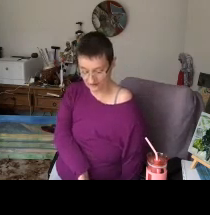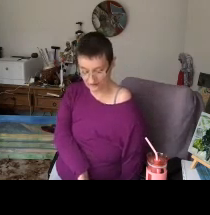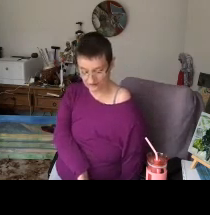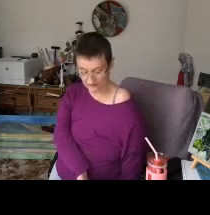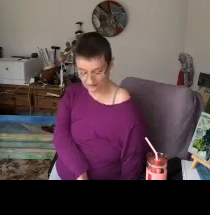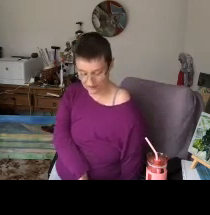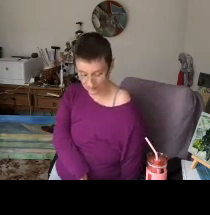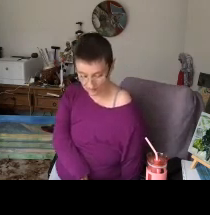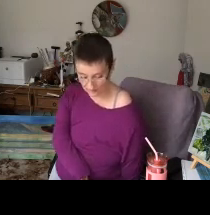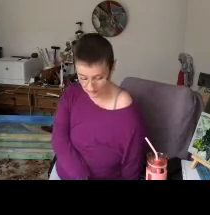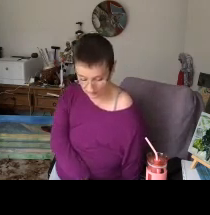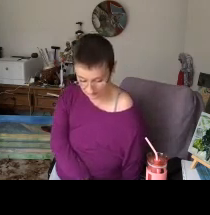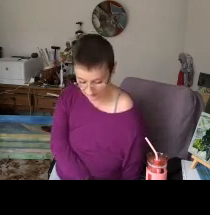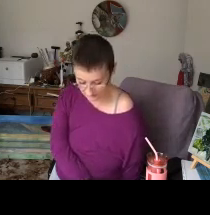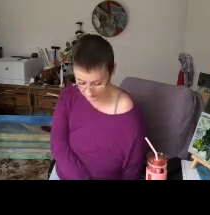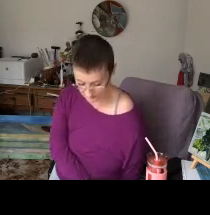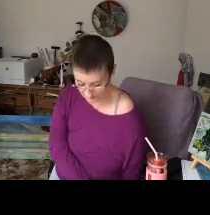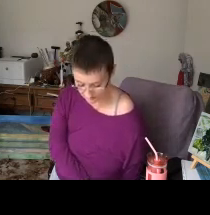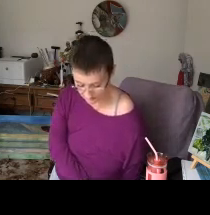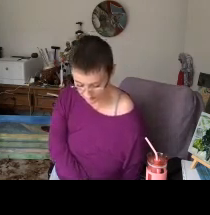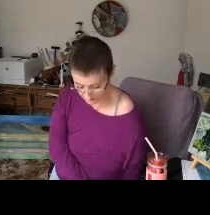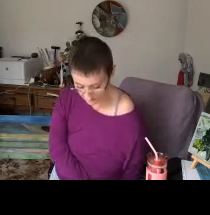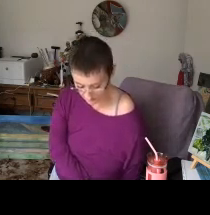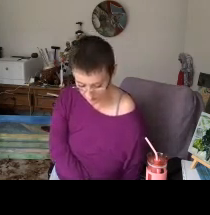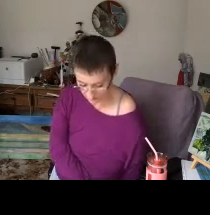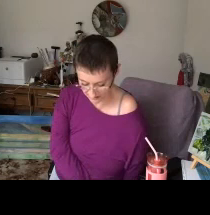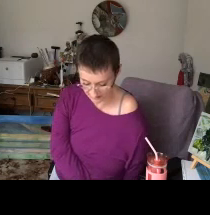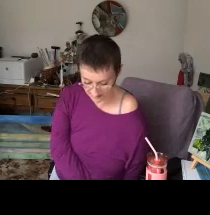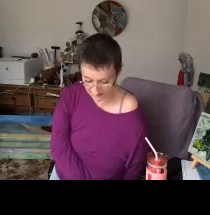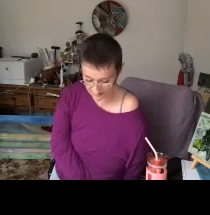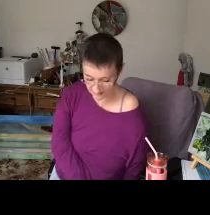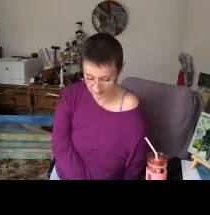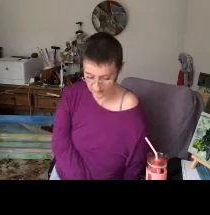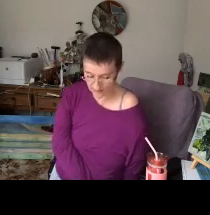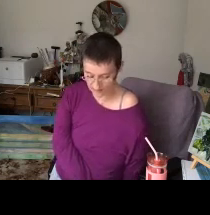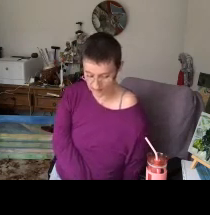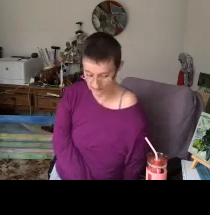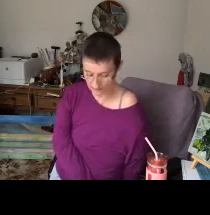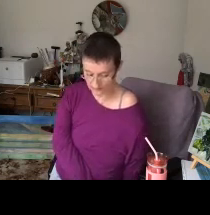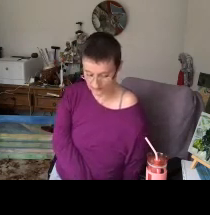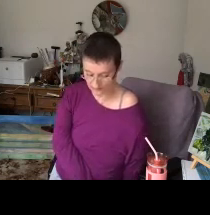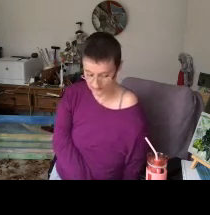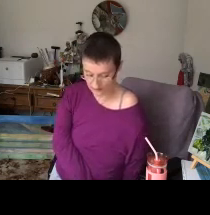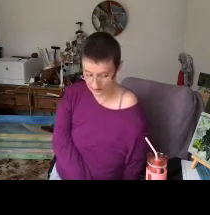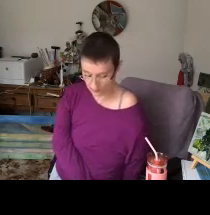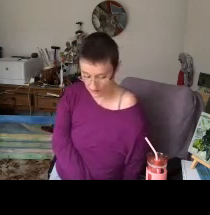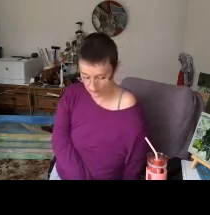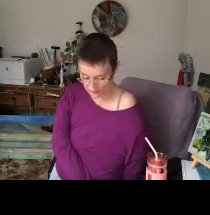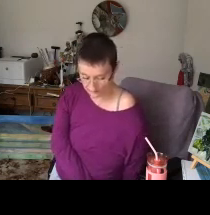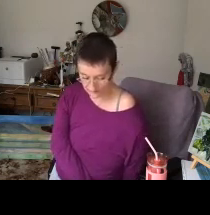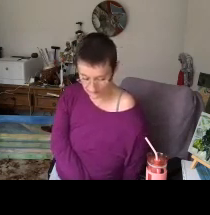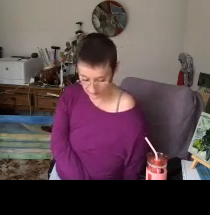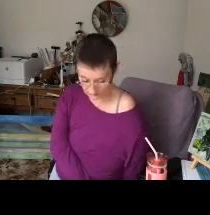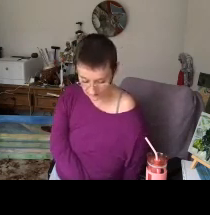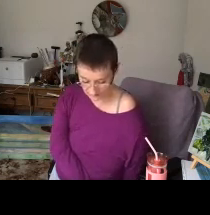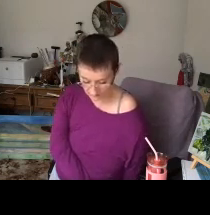the diversity of our common humanity through a series of live portrait sittings with high-profile sitters in